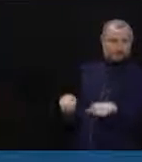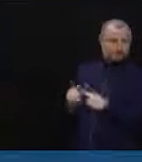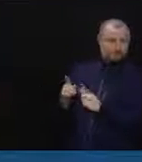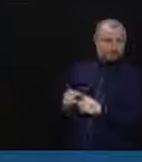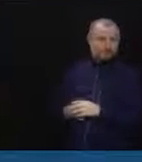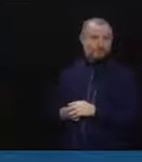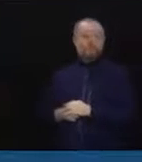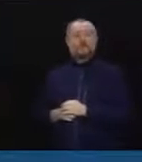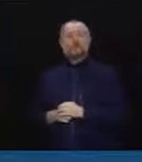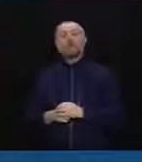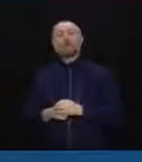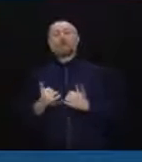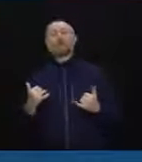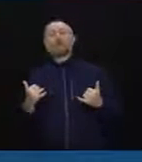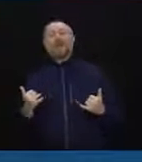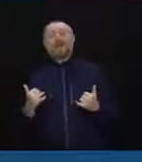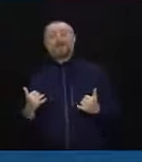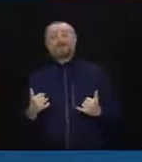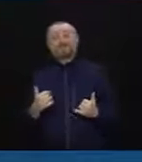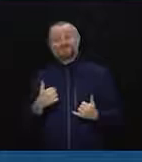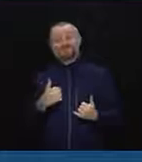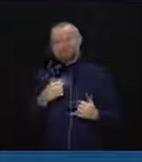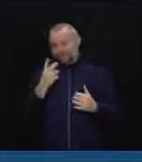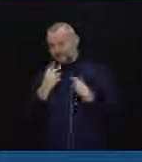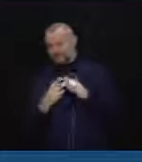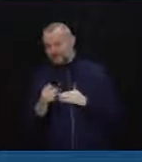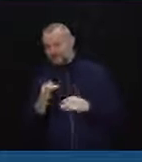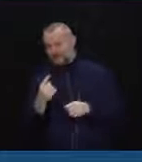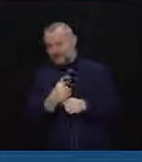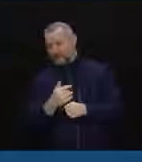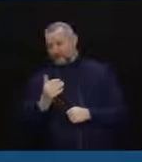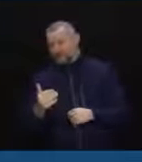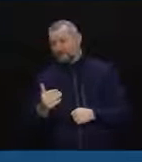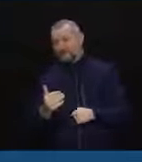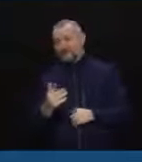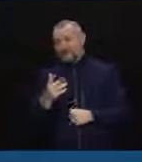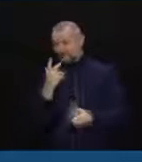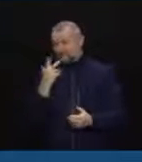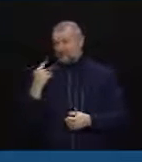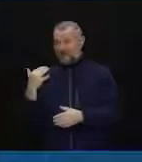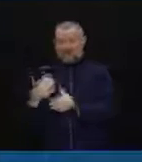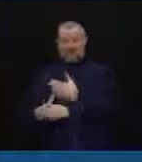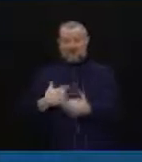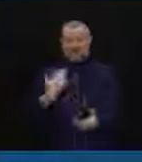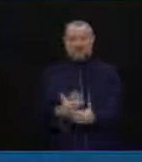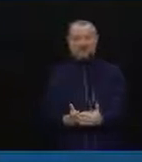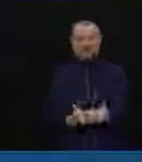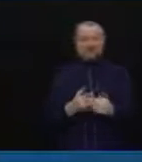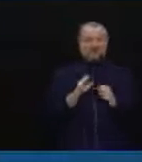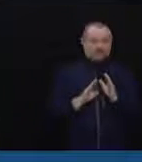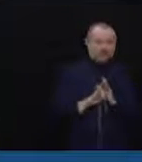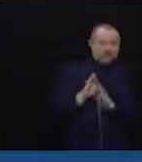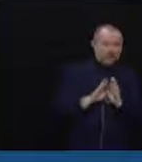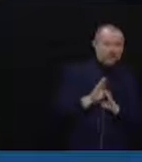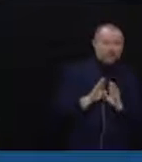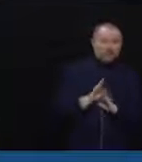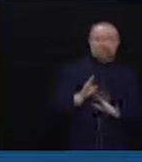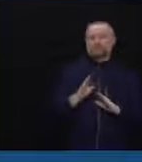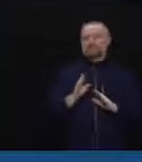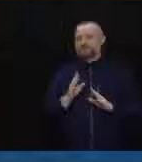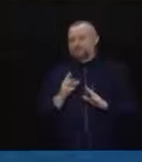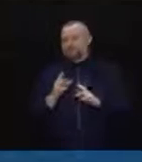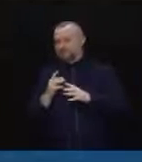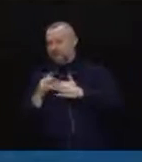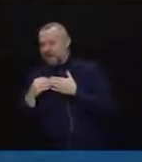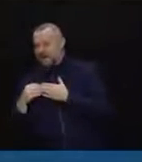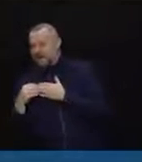now, anticipating that day will come, that we're developing the guidance in consultation with all